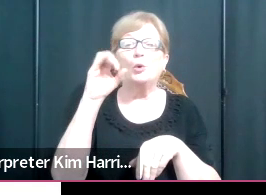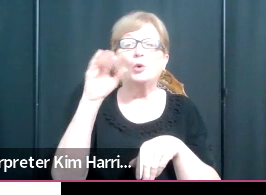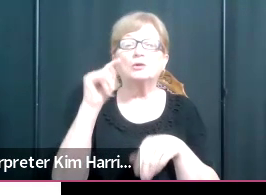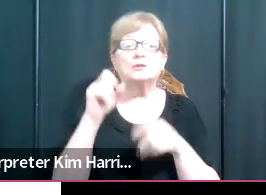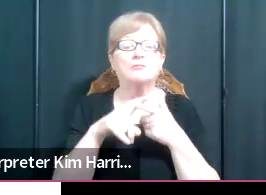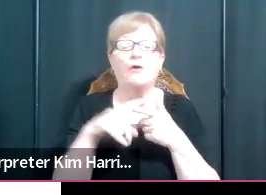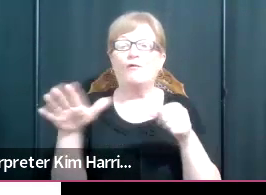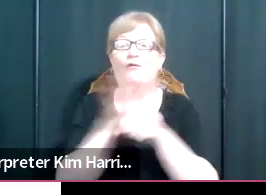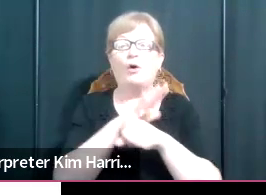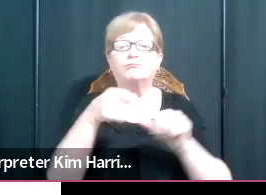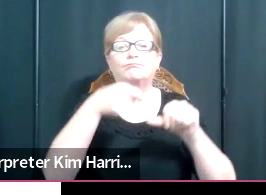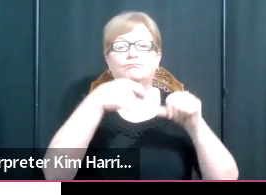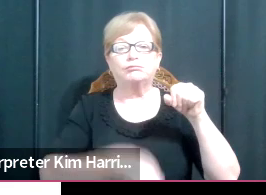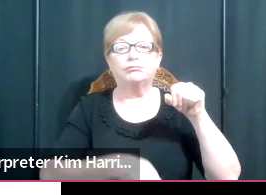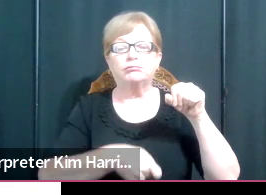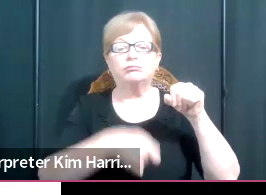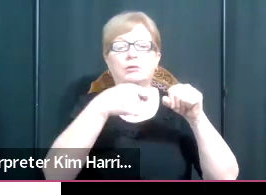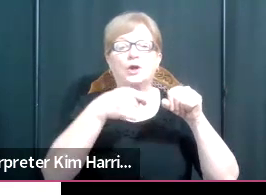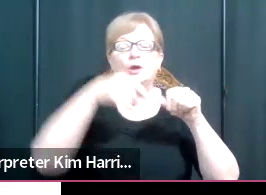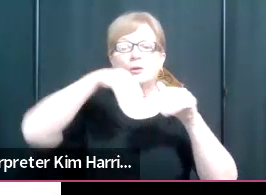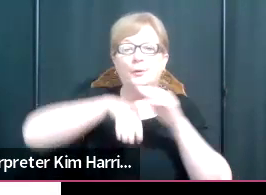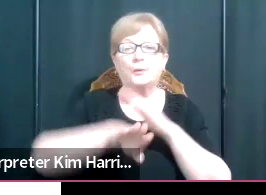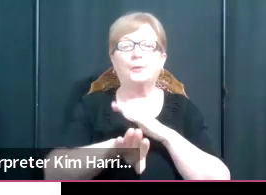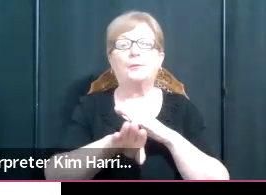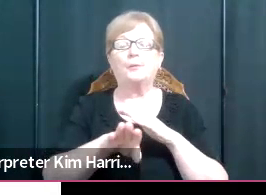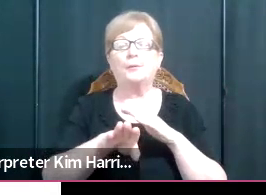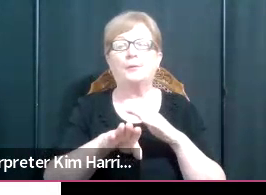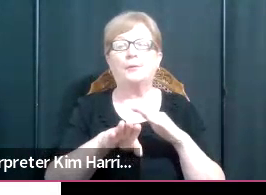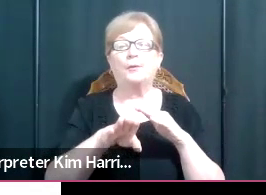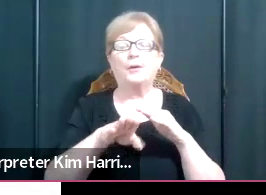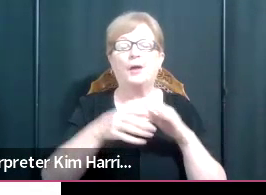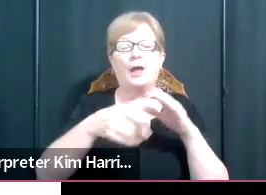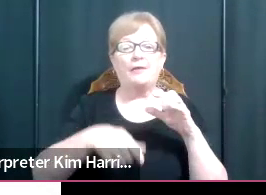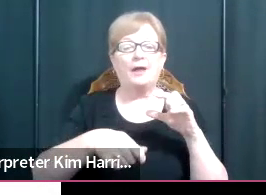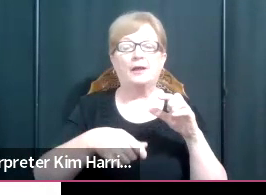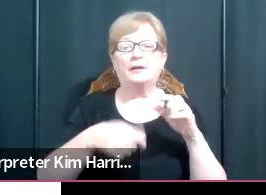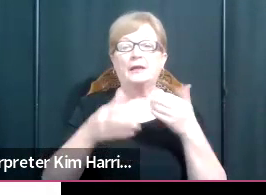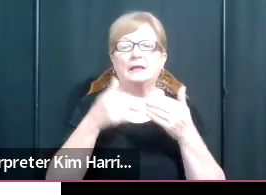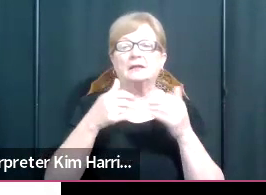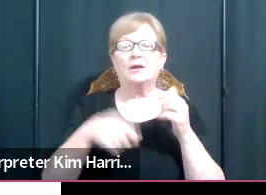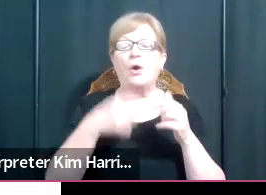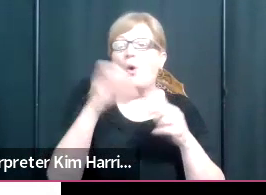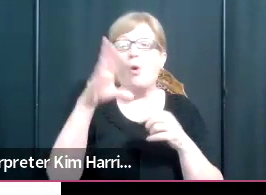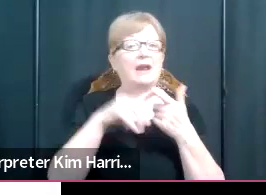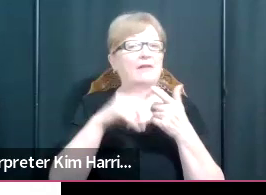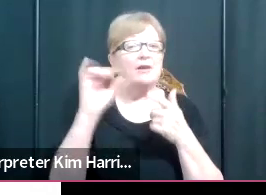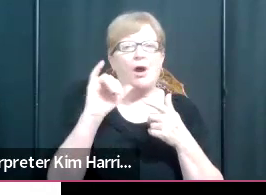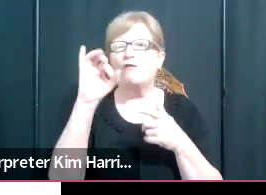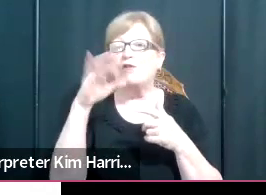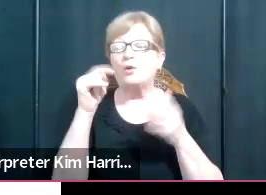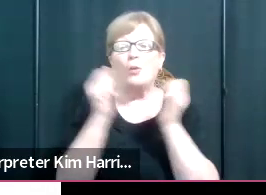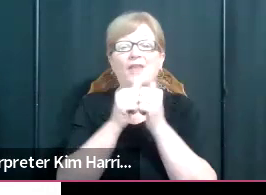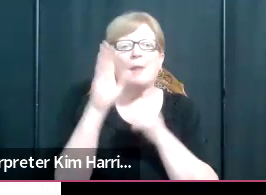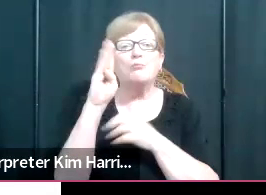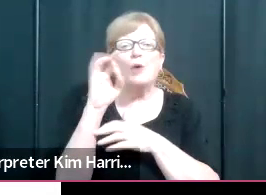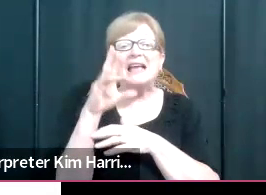unzip so that you can insert a foot or even a foot with a brace on it and then just zip it